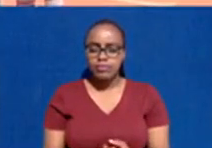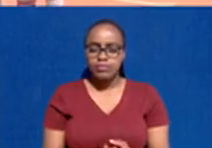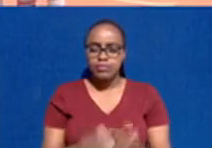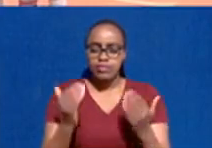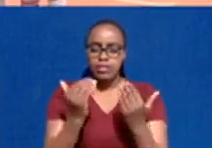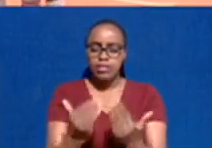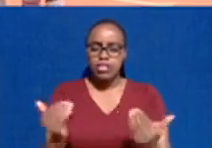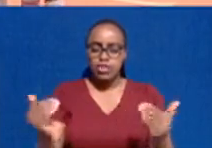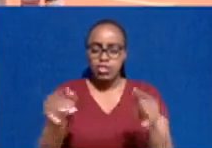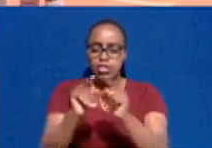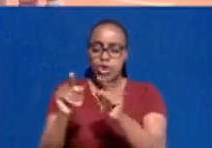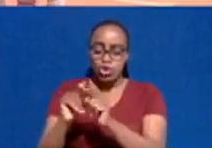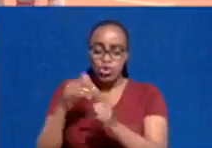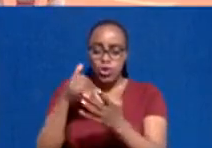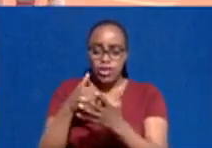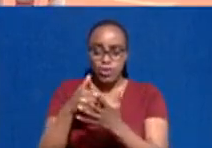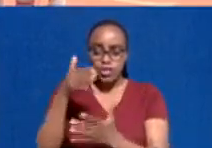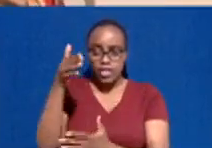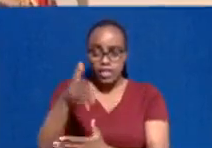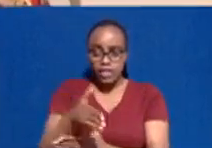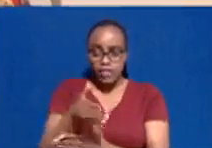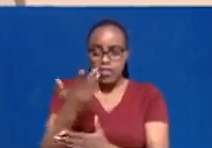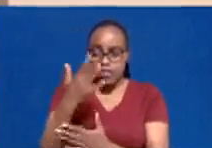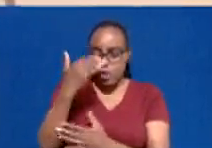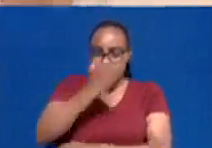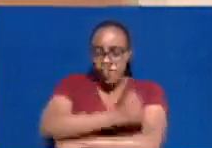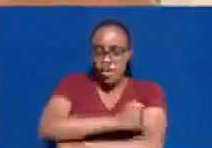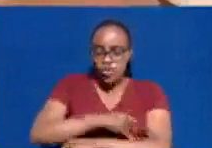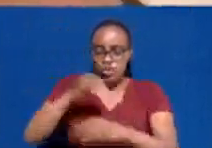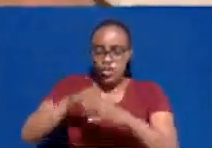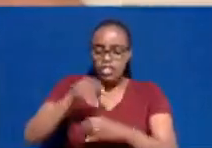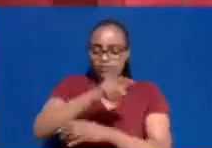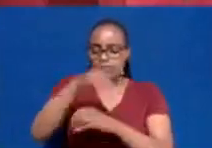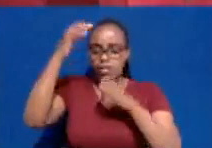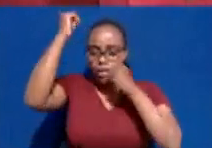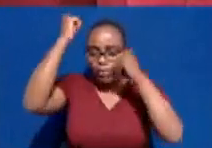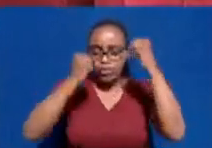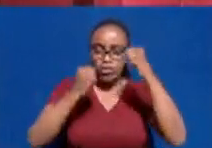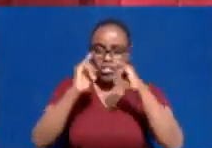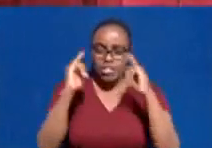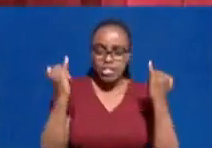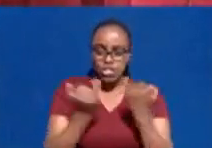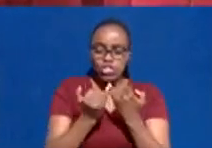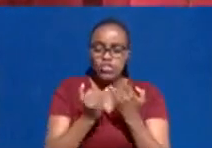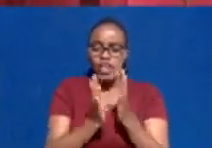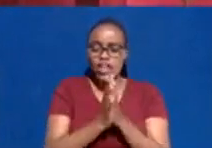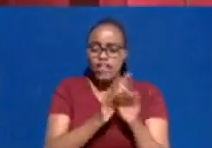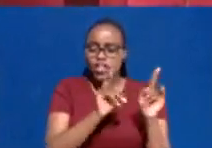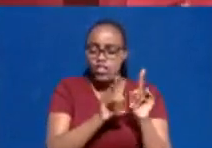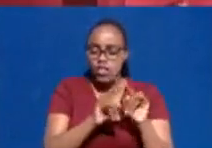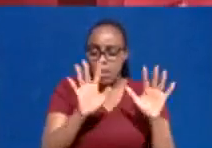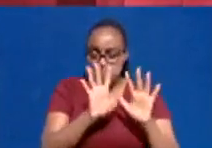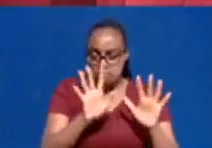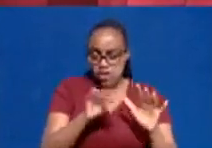Their children were also not left behind. Different schools in military installations thanked the president in style.